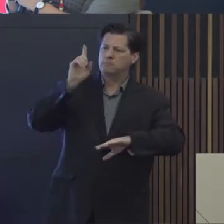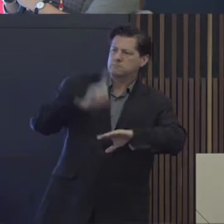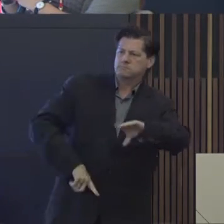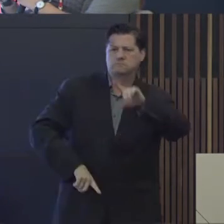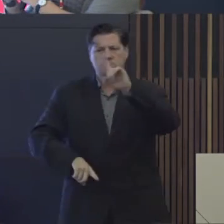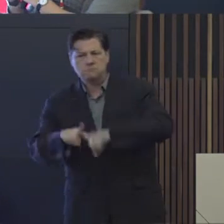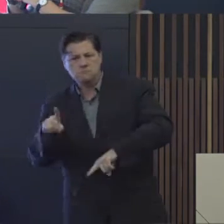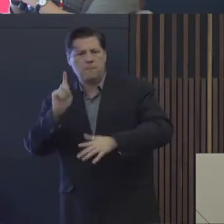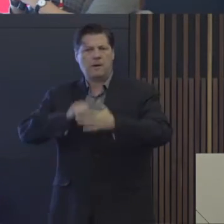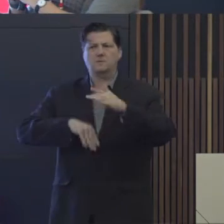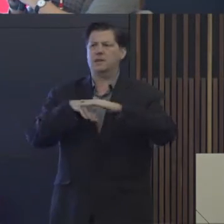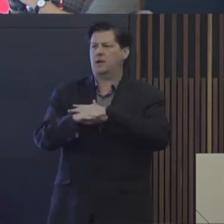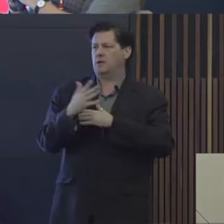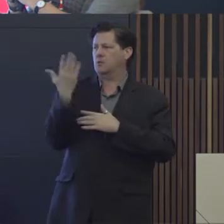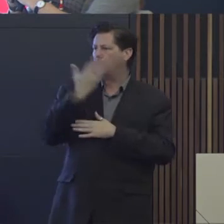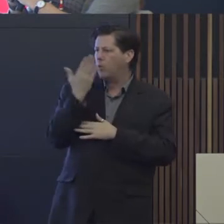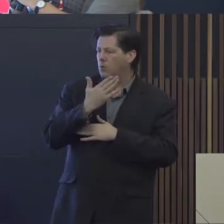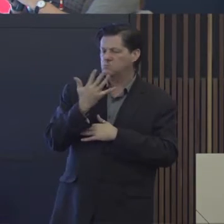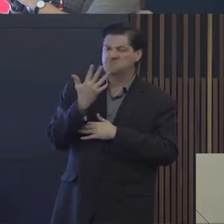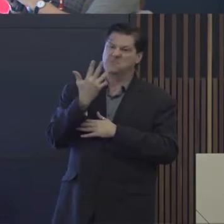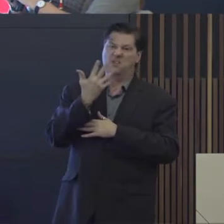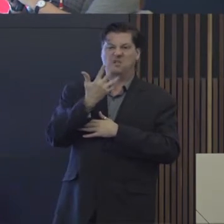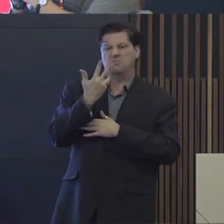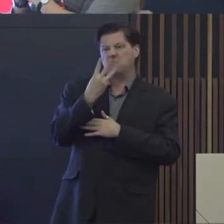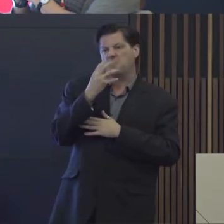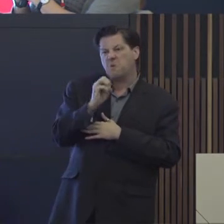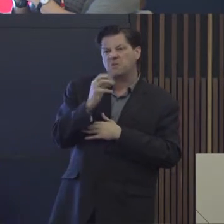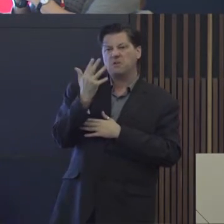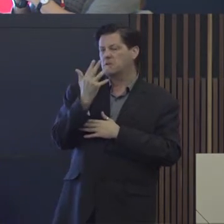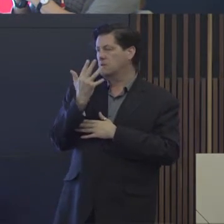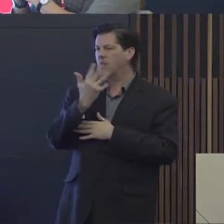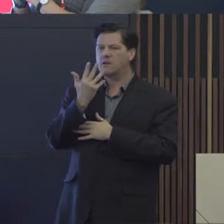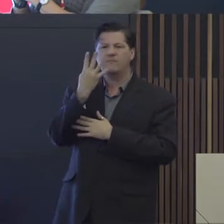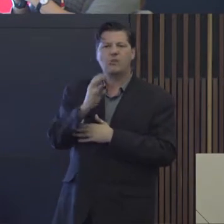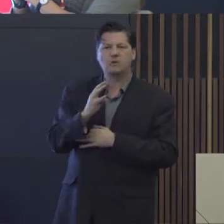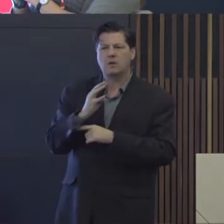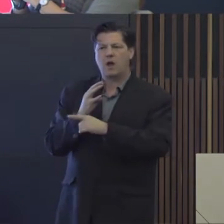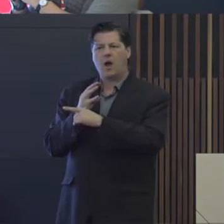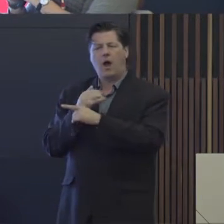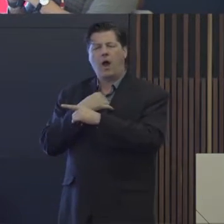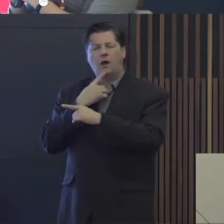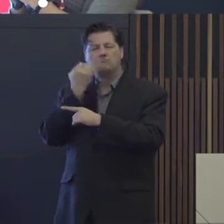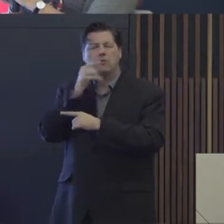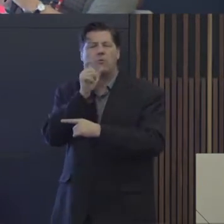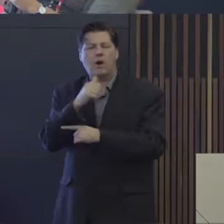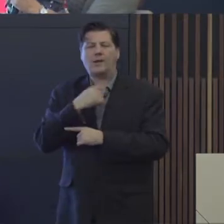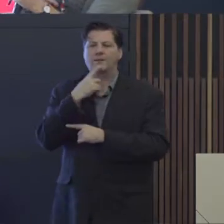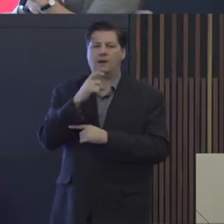1930s, 1940s. Oh, dear. And many of the issues are the same. Do you mean corporal punishment? Yeah, what did I